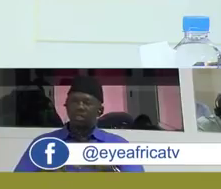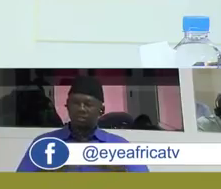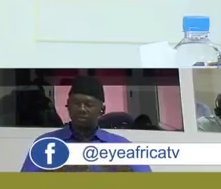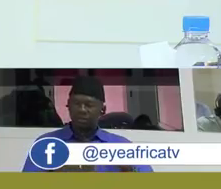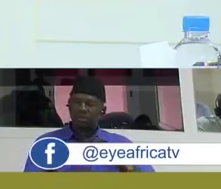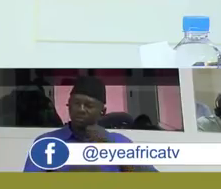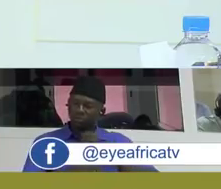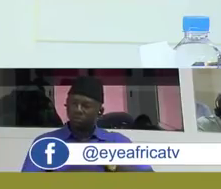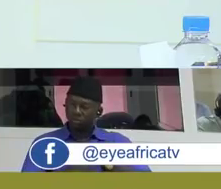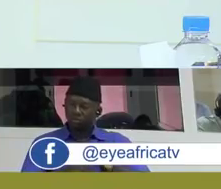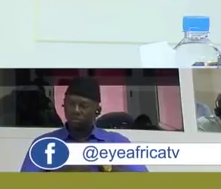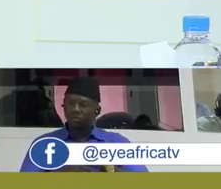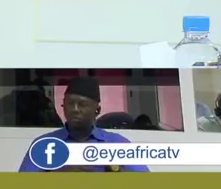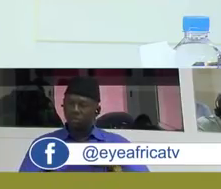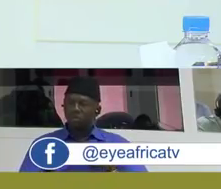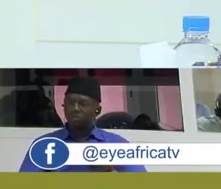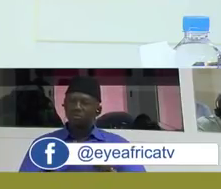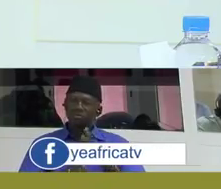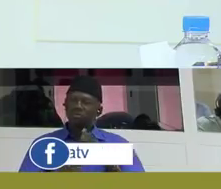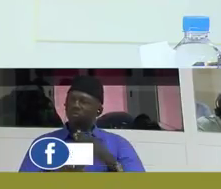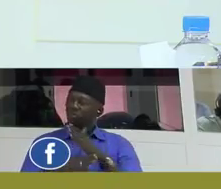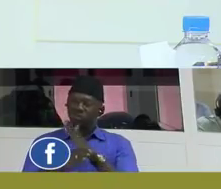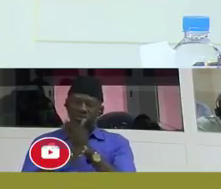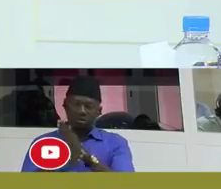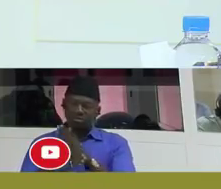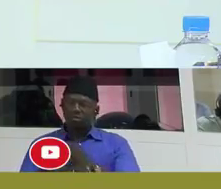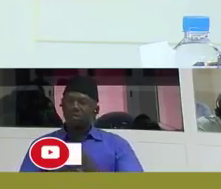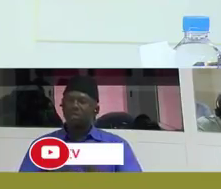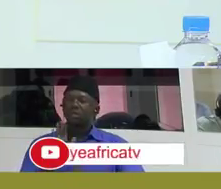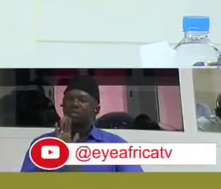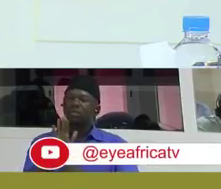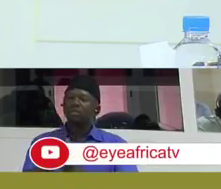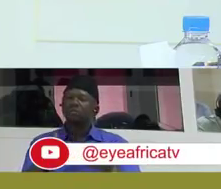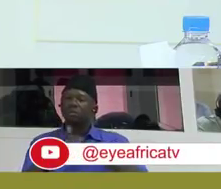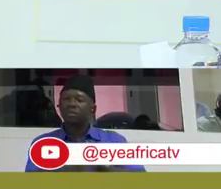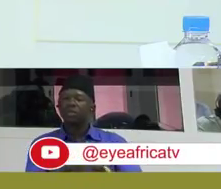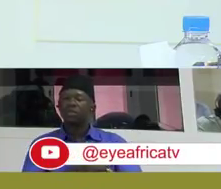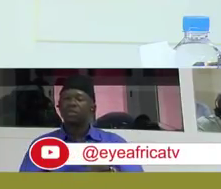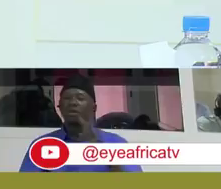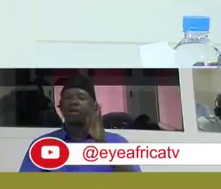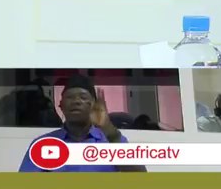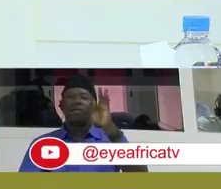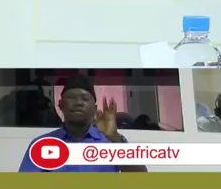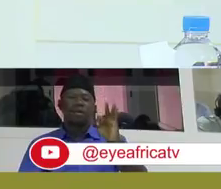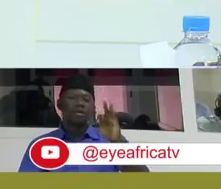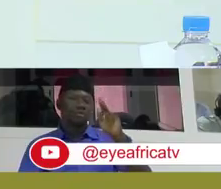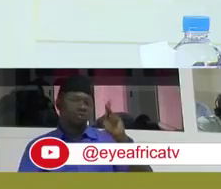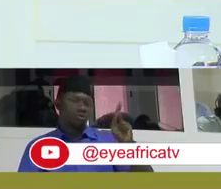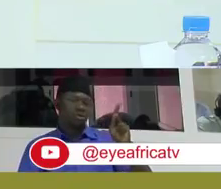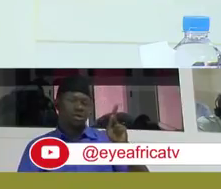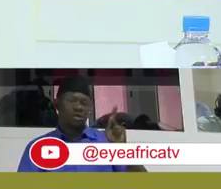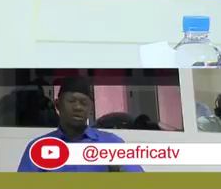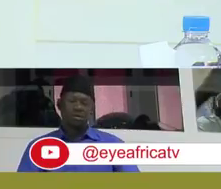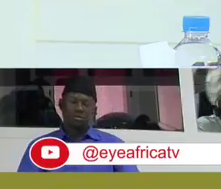interrupted, Fajikunda in particular. They were having a church cantata